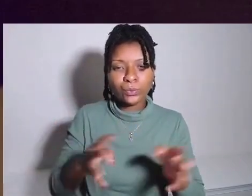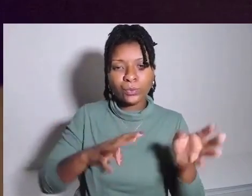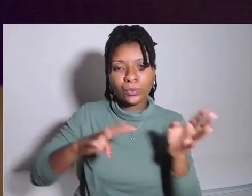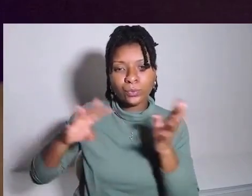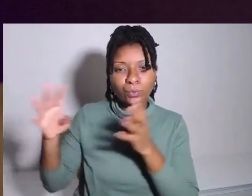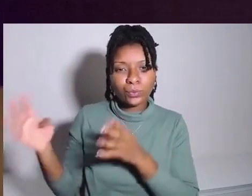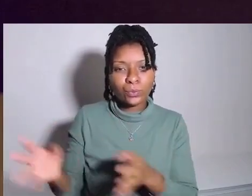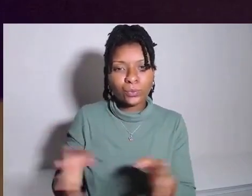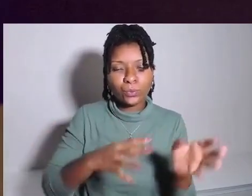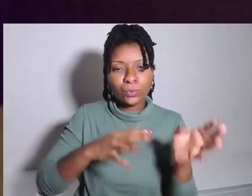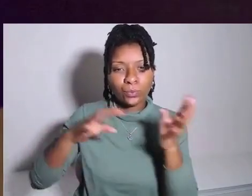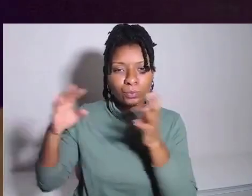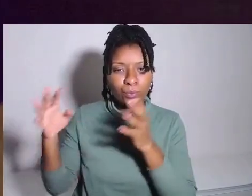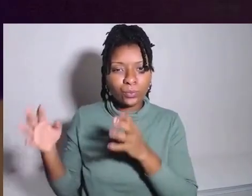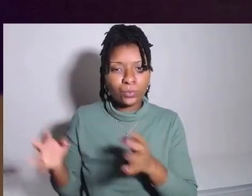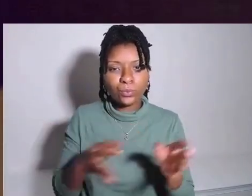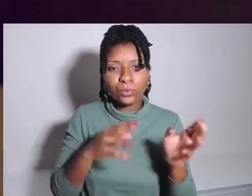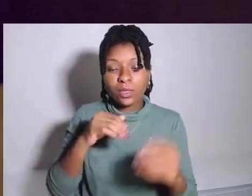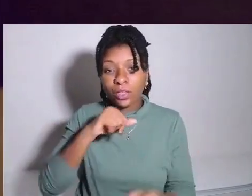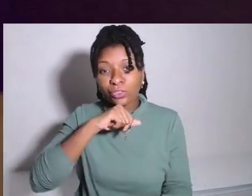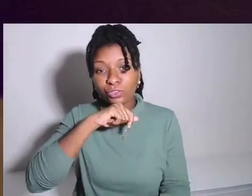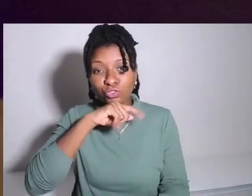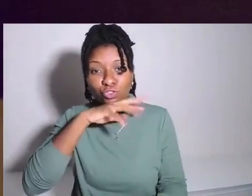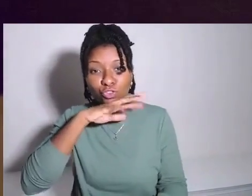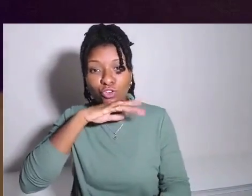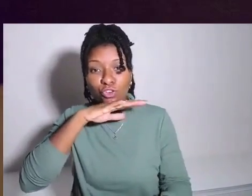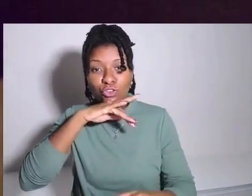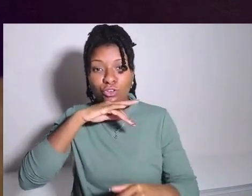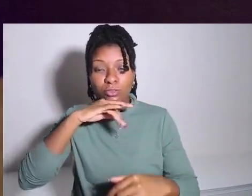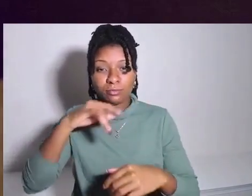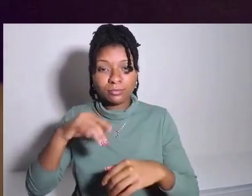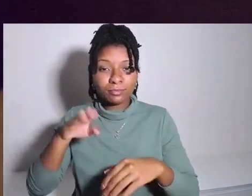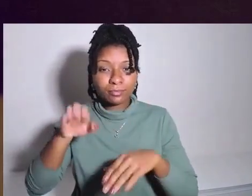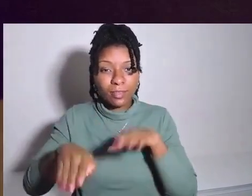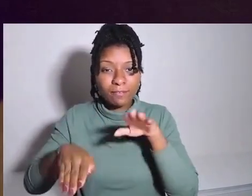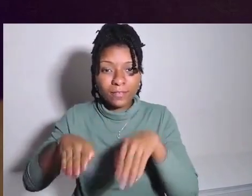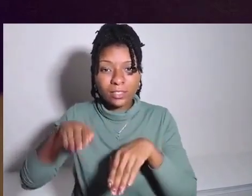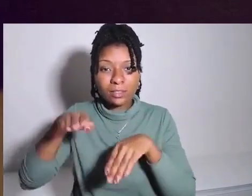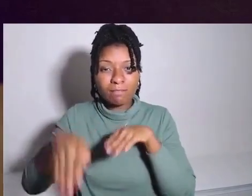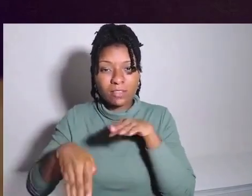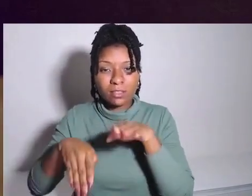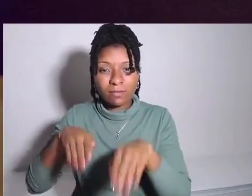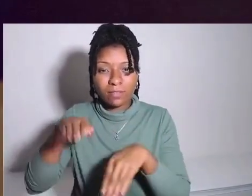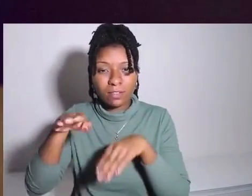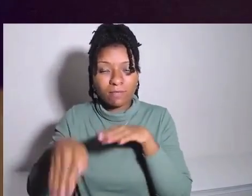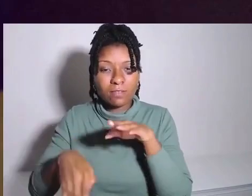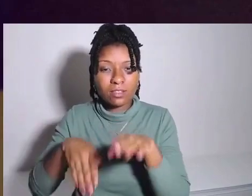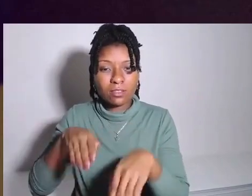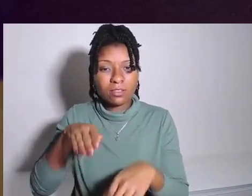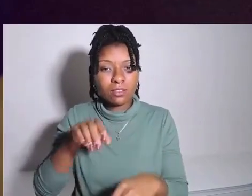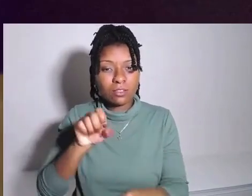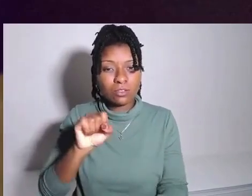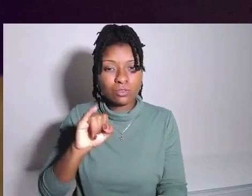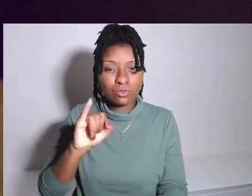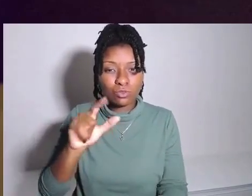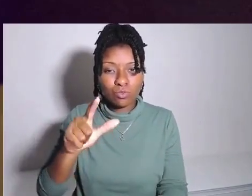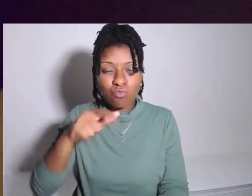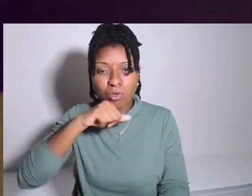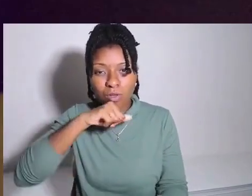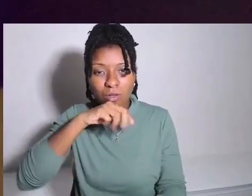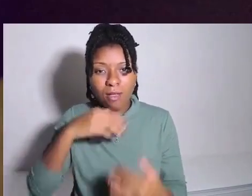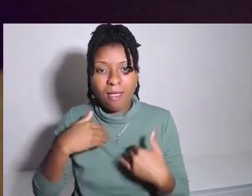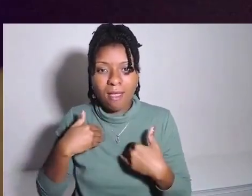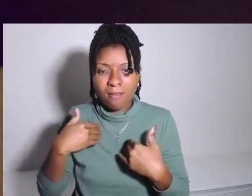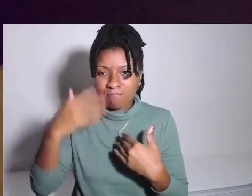by the dirt that anchors wherever you be. The soil that has memory, and those who have